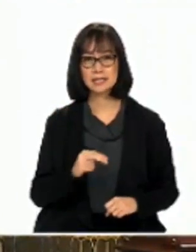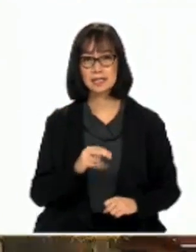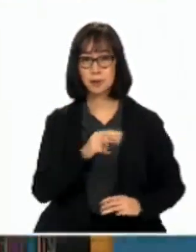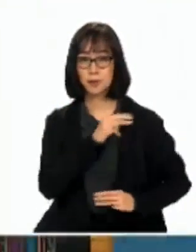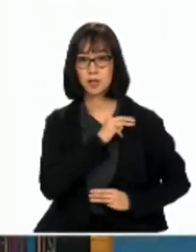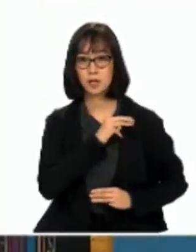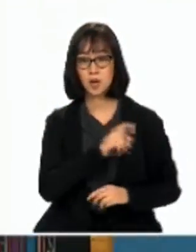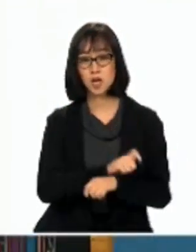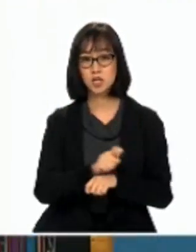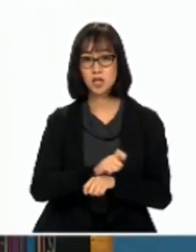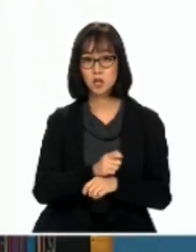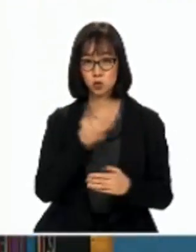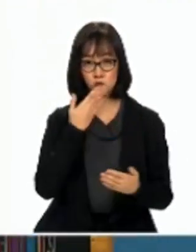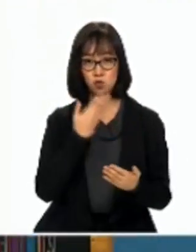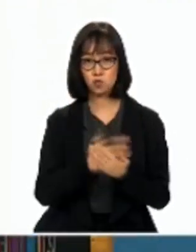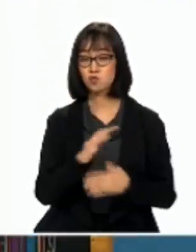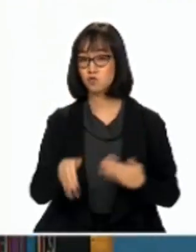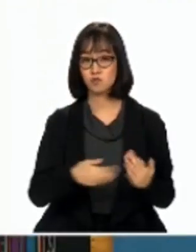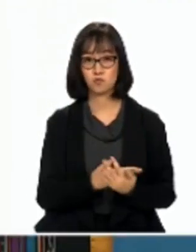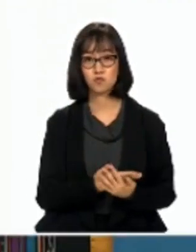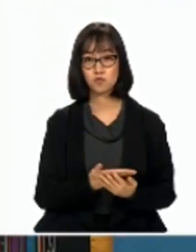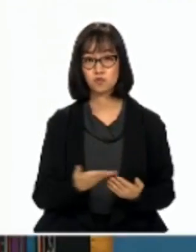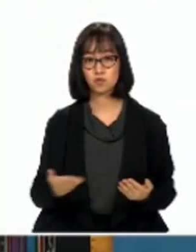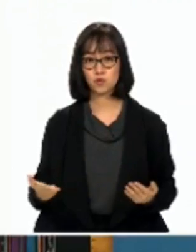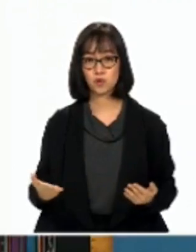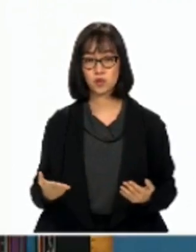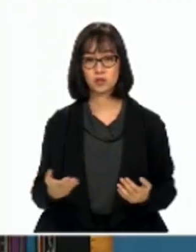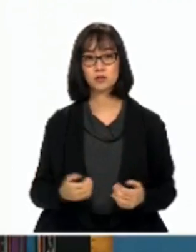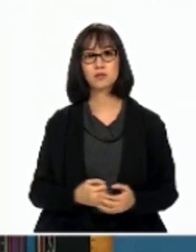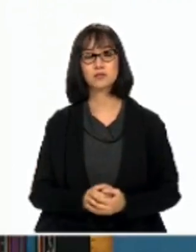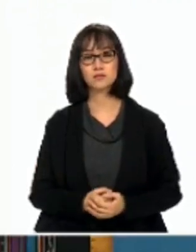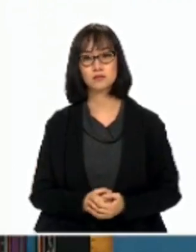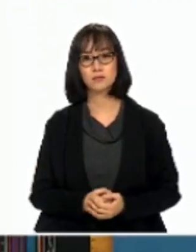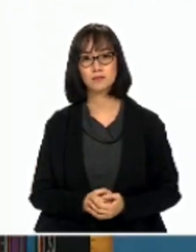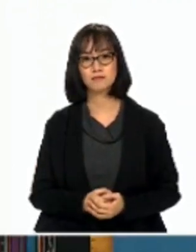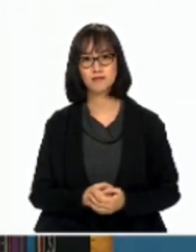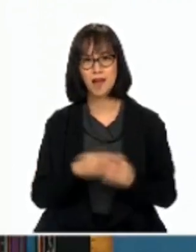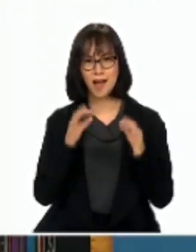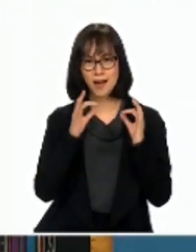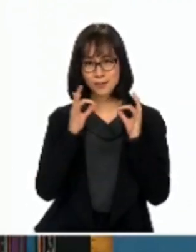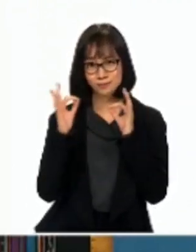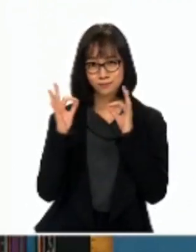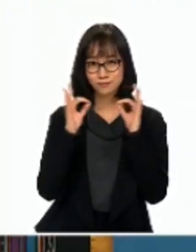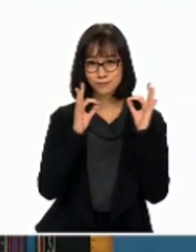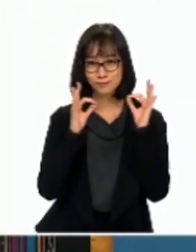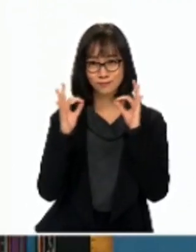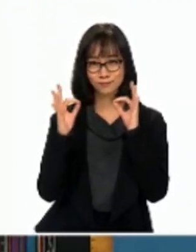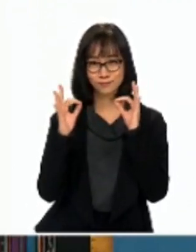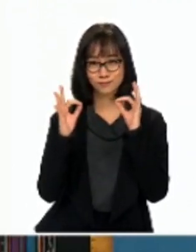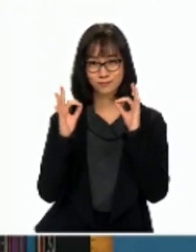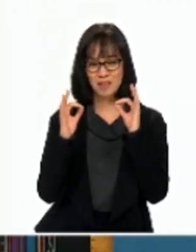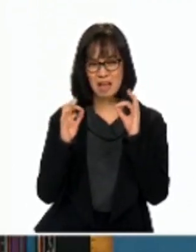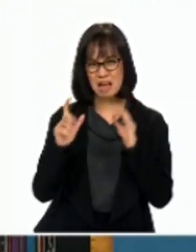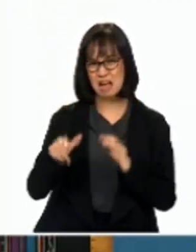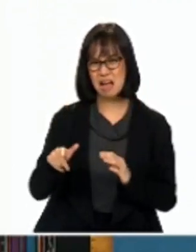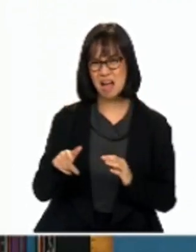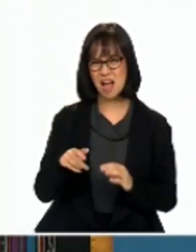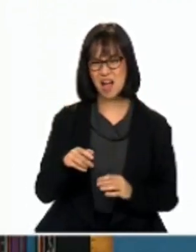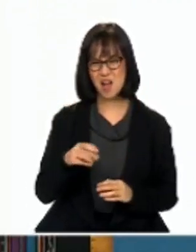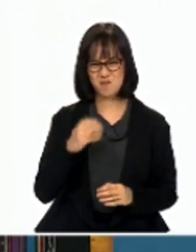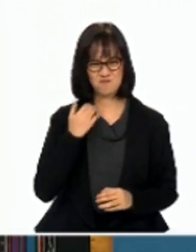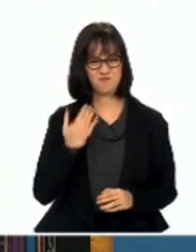for everybody. Wala, sige lang. Shabu. Maya, namatay.